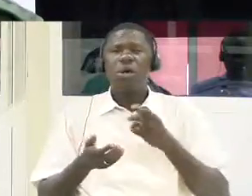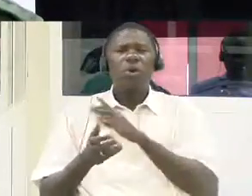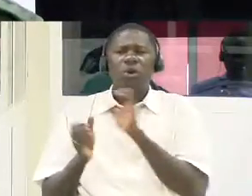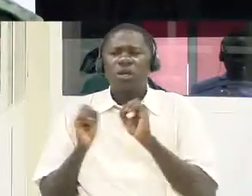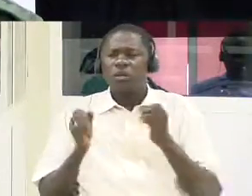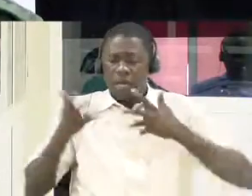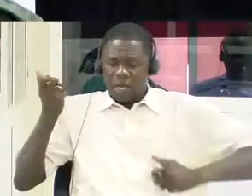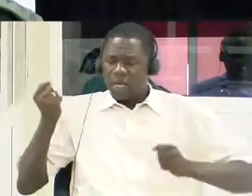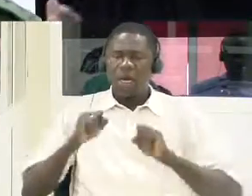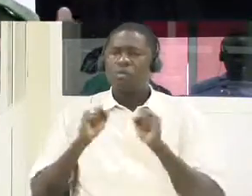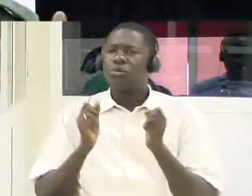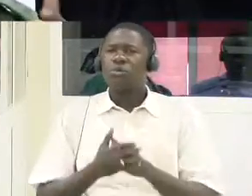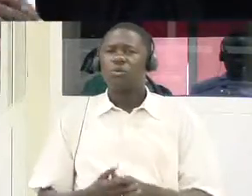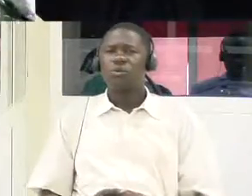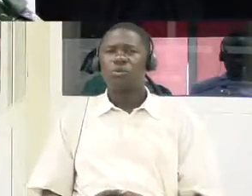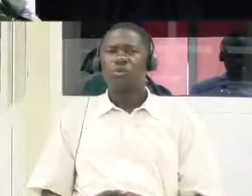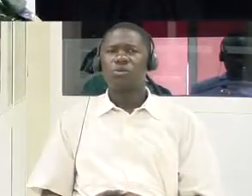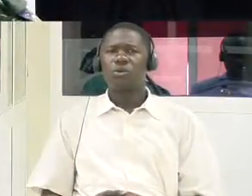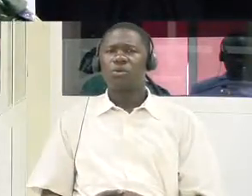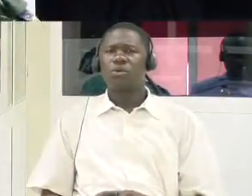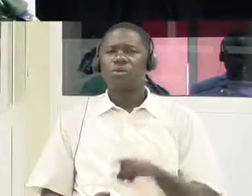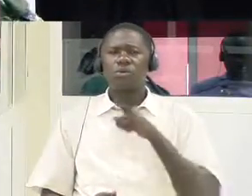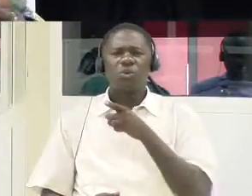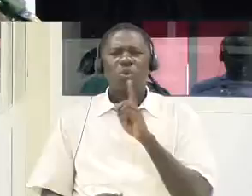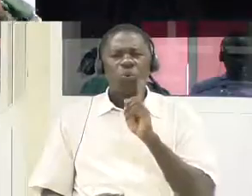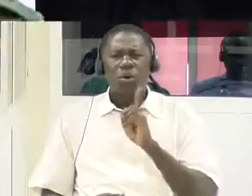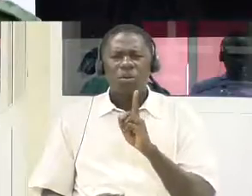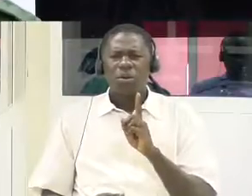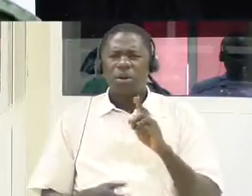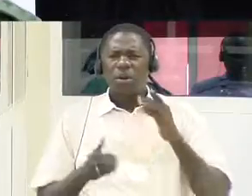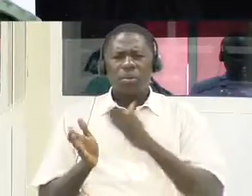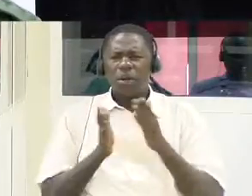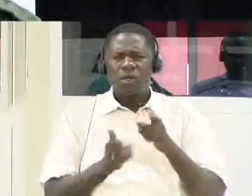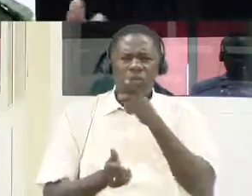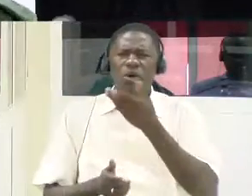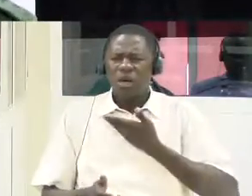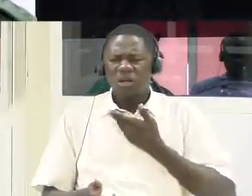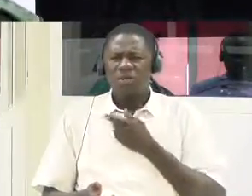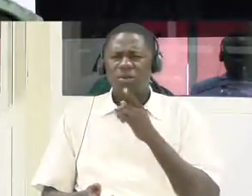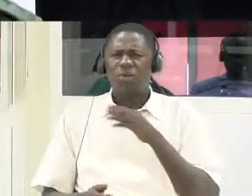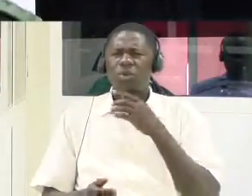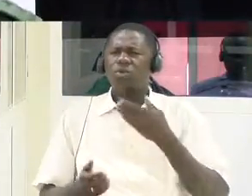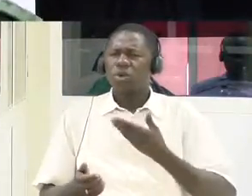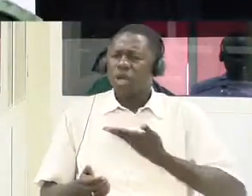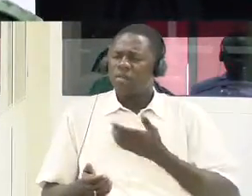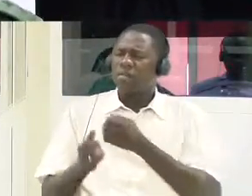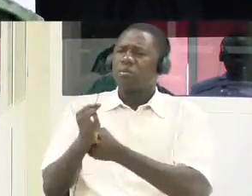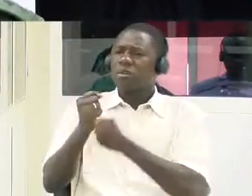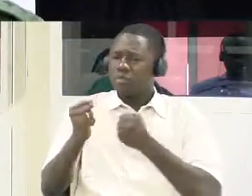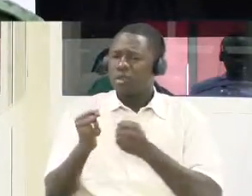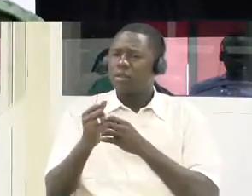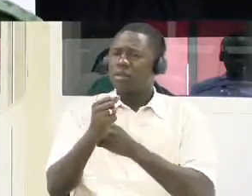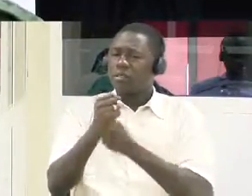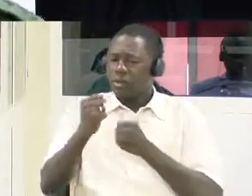mechanisms are there to make sure that we defend our camp and we defend the country in case if there is any problem?